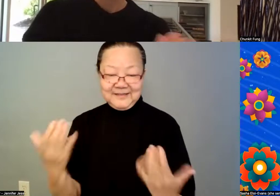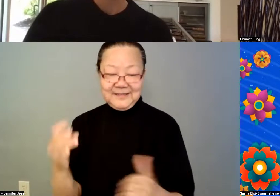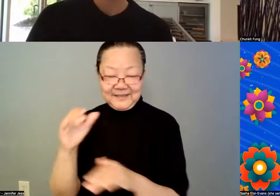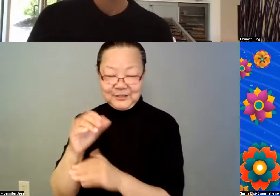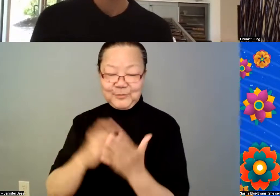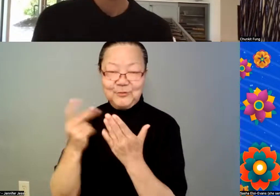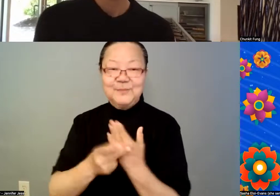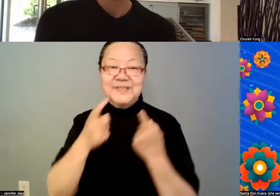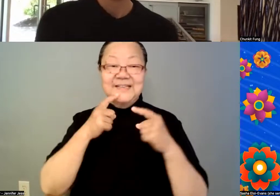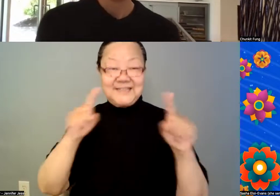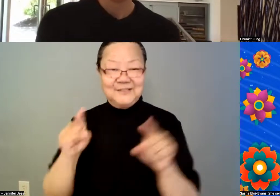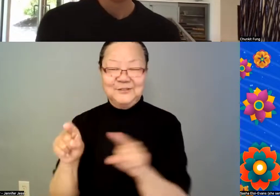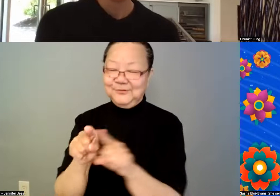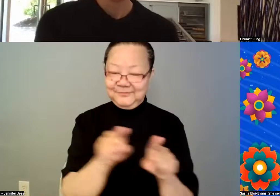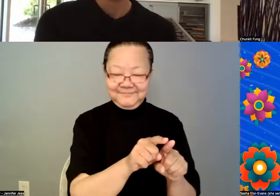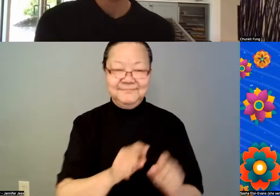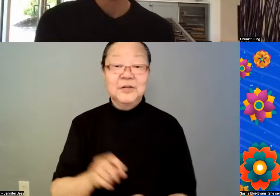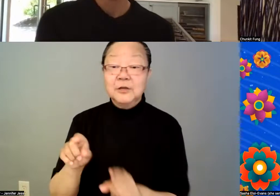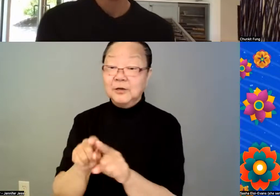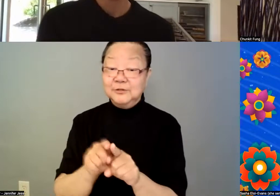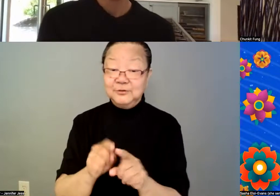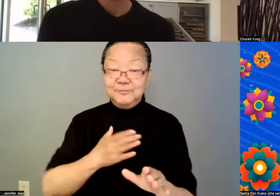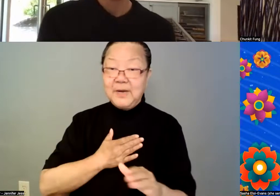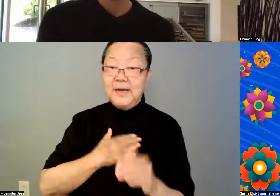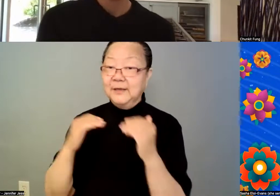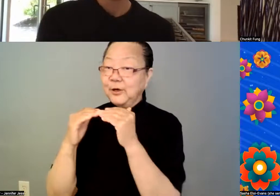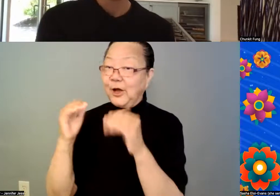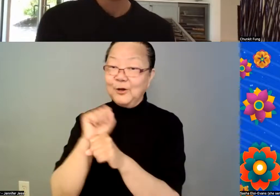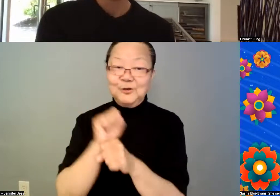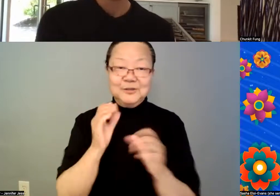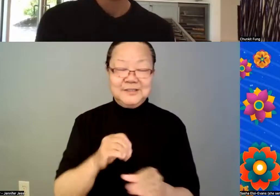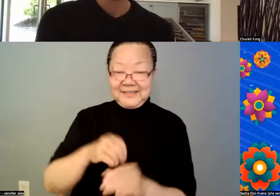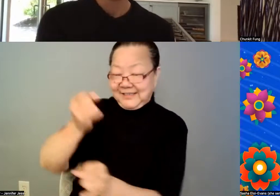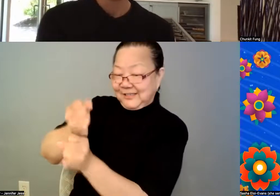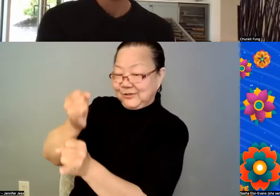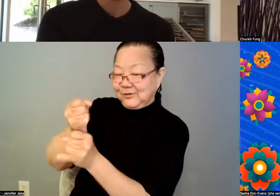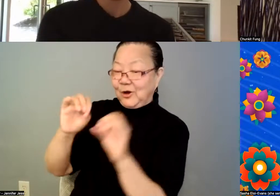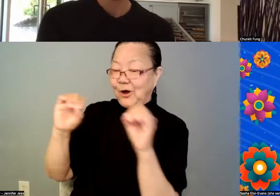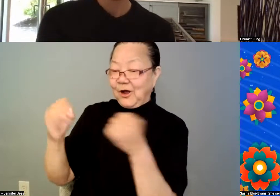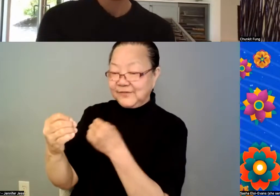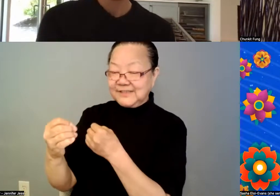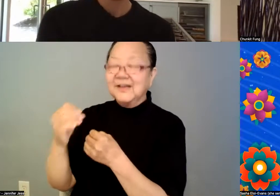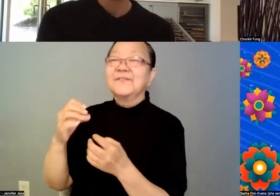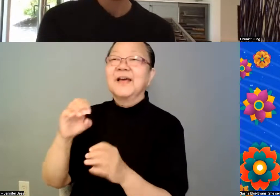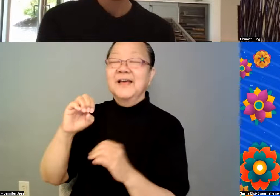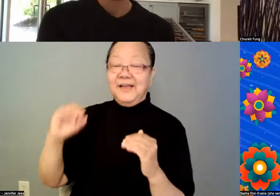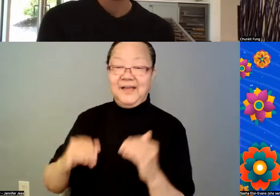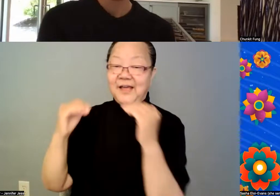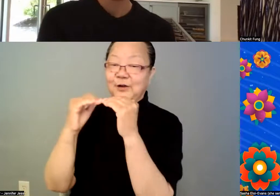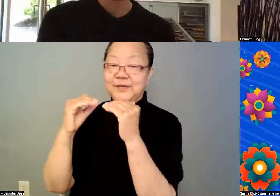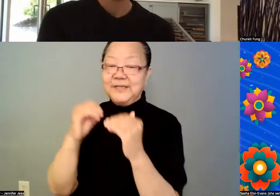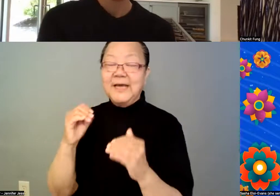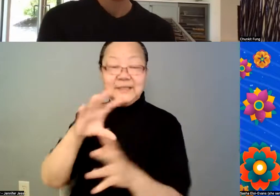a success as well. And to my colleagues in the Institutional Office of Equity and Inclusion, we are